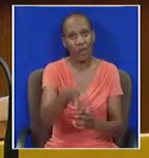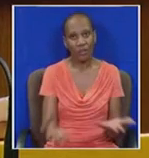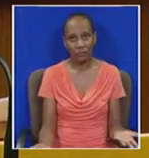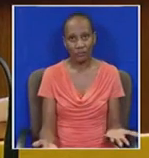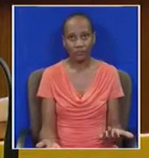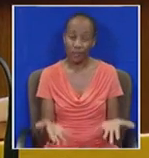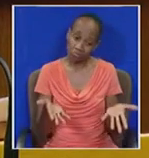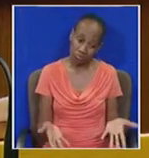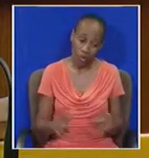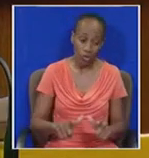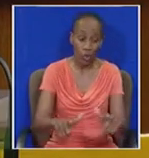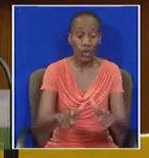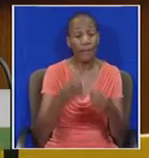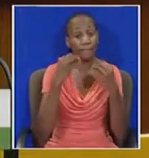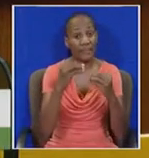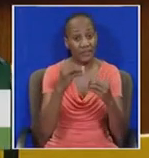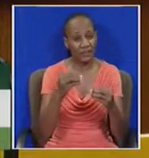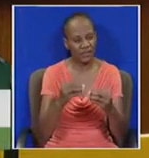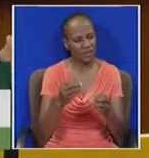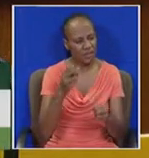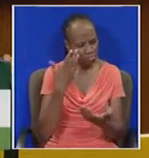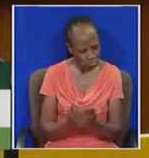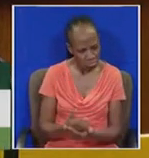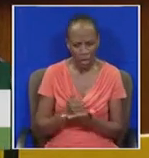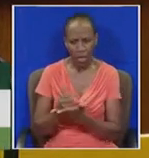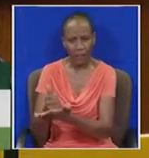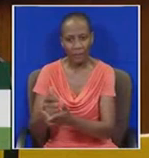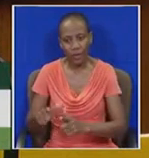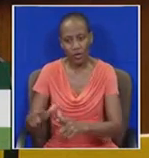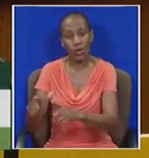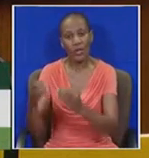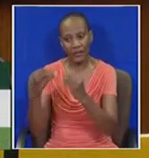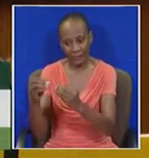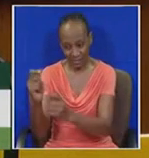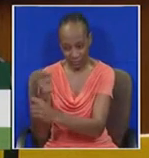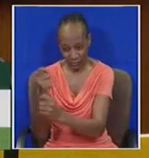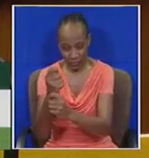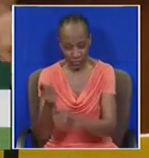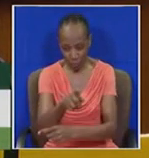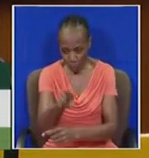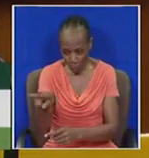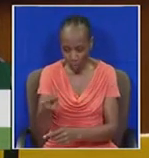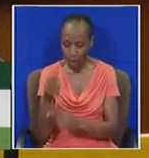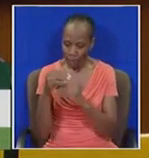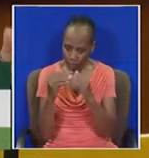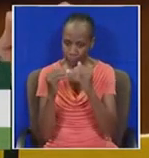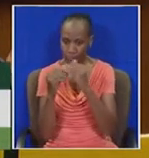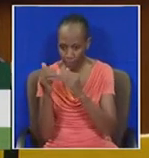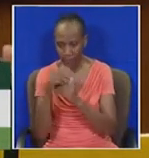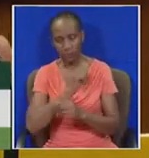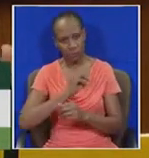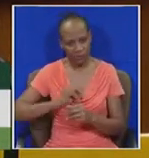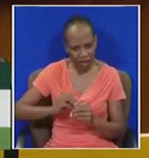for local production ensures that all local manufacturers build their capacity